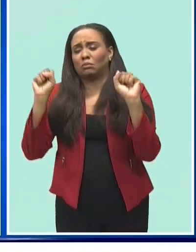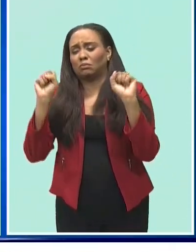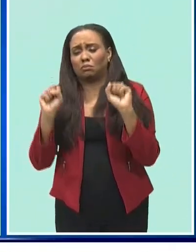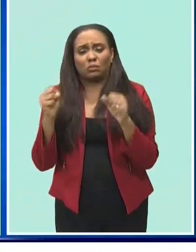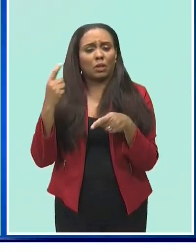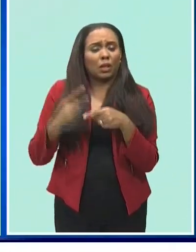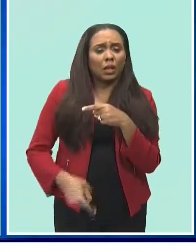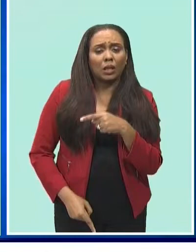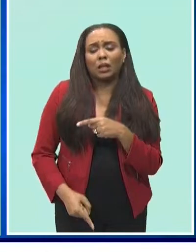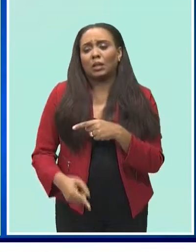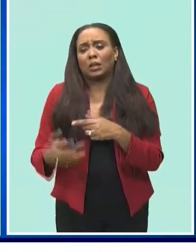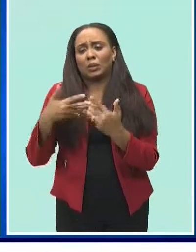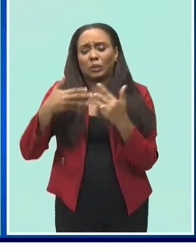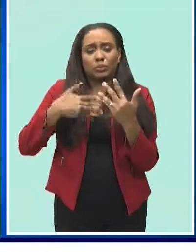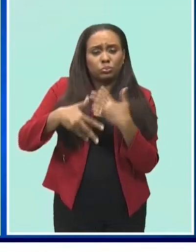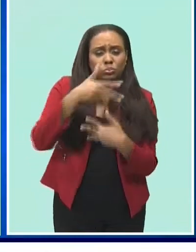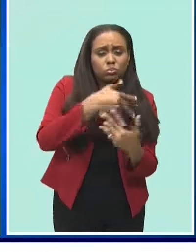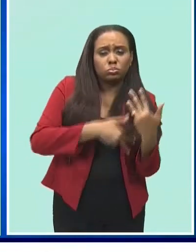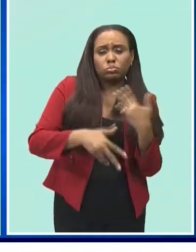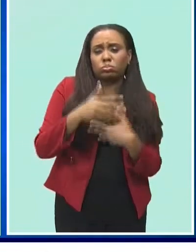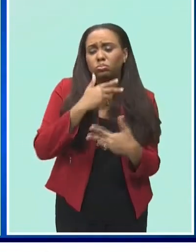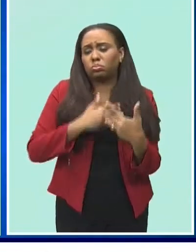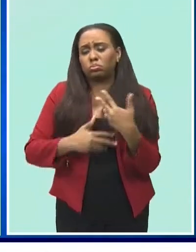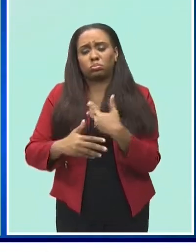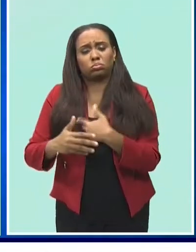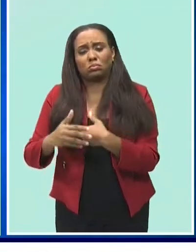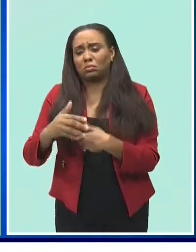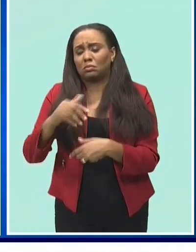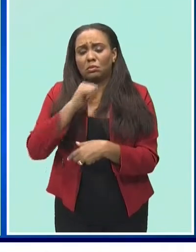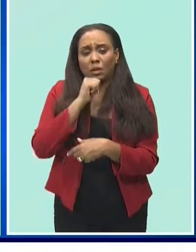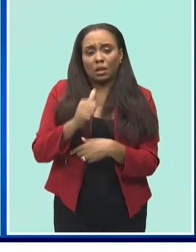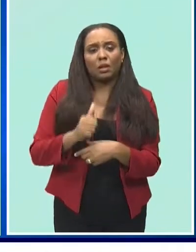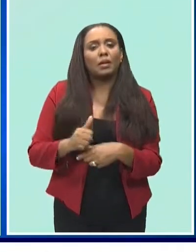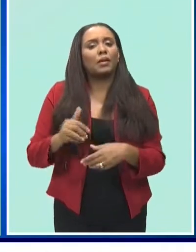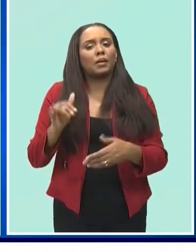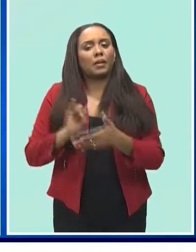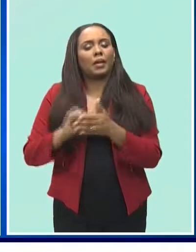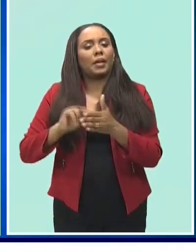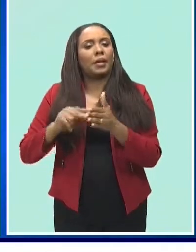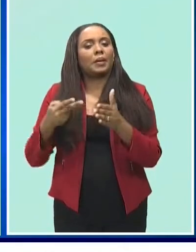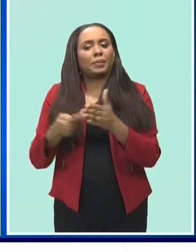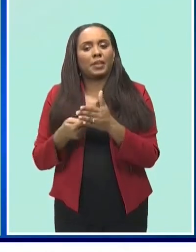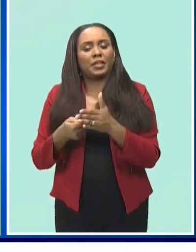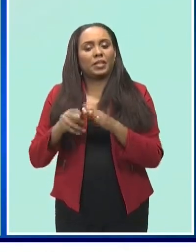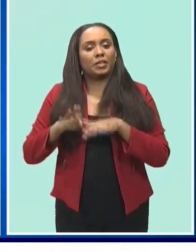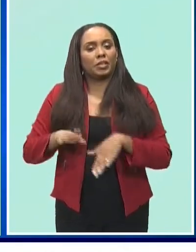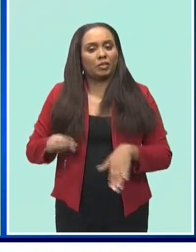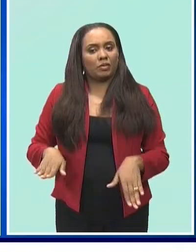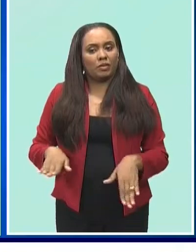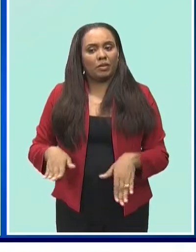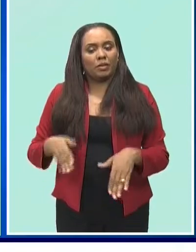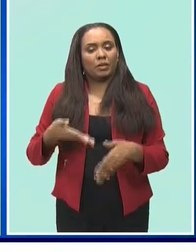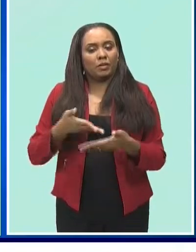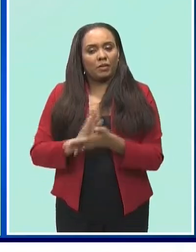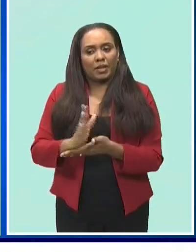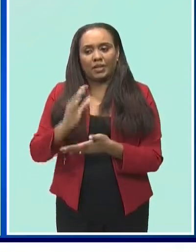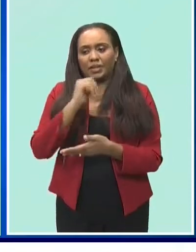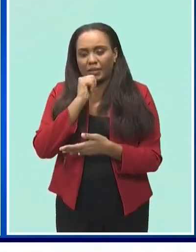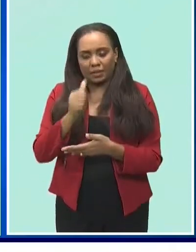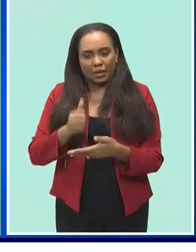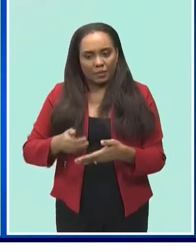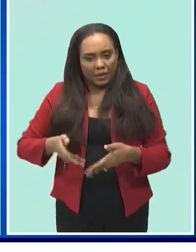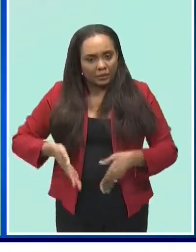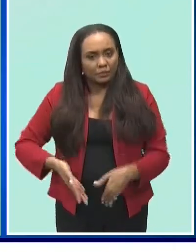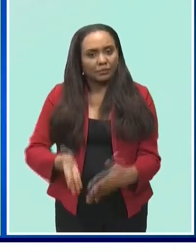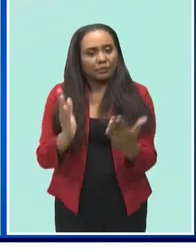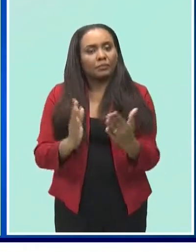being undermined. And this is a clear violation of the rights of children. It's estimated that at least 31% of Barbadian